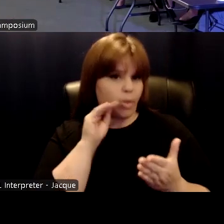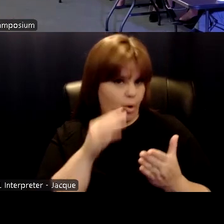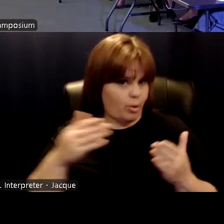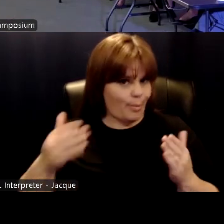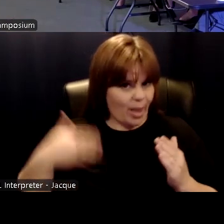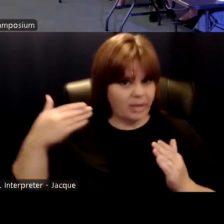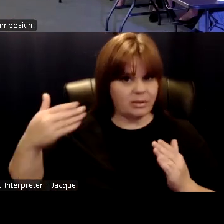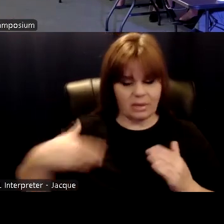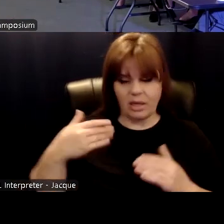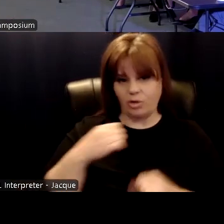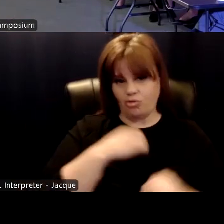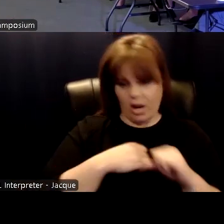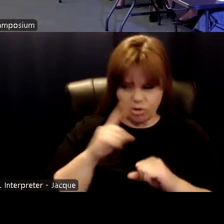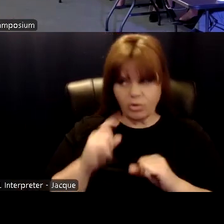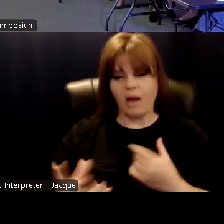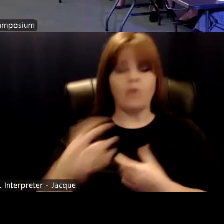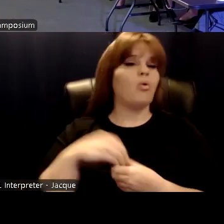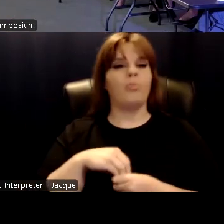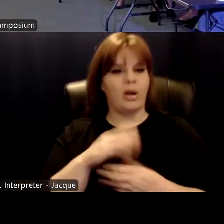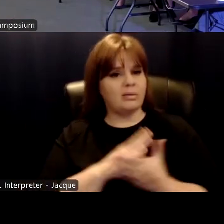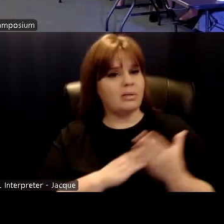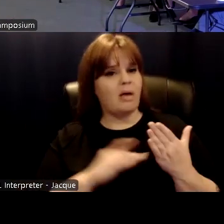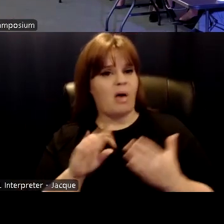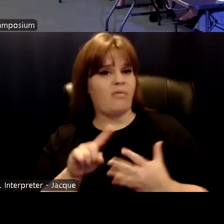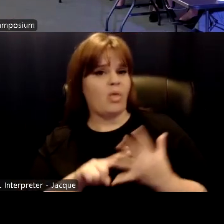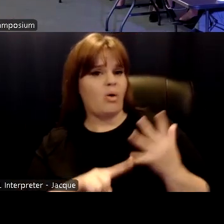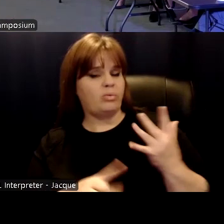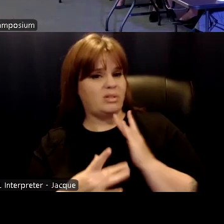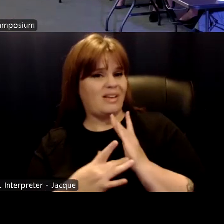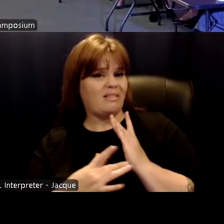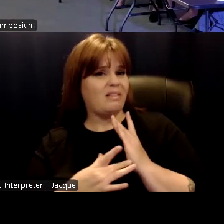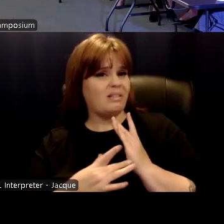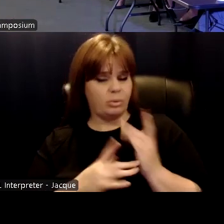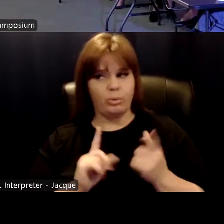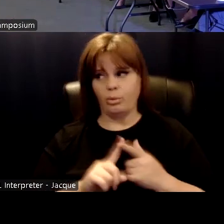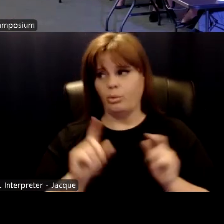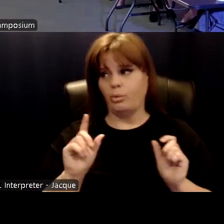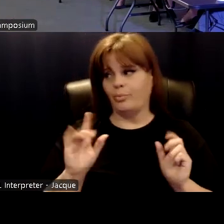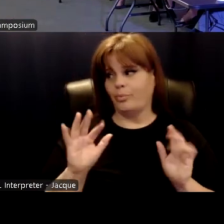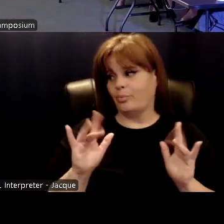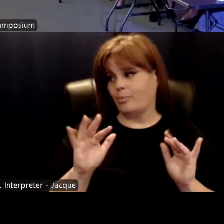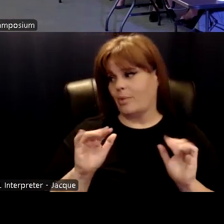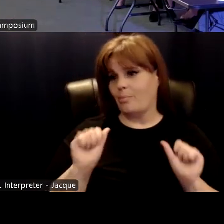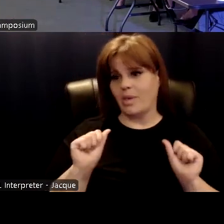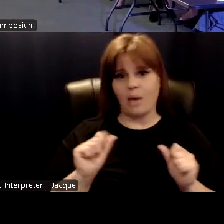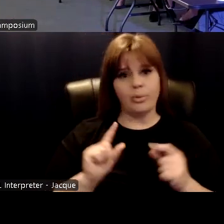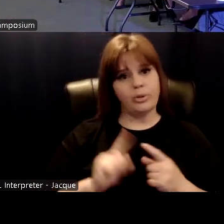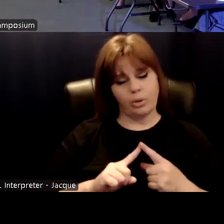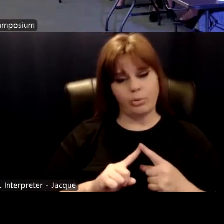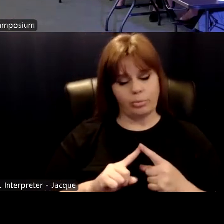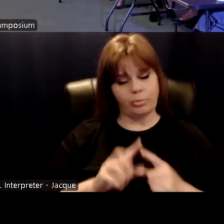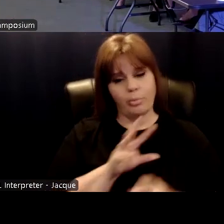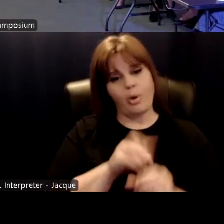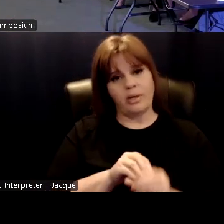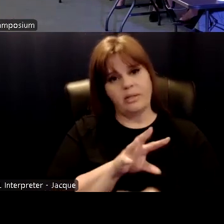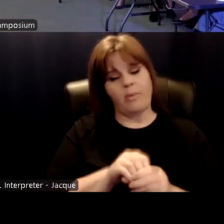can incorporate some of those techniques in order to be able to participate in